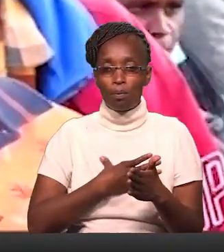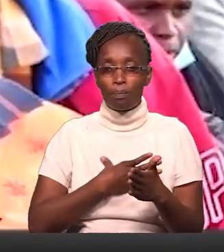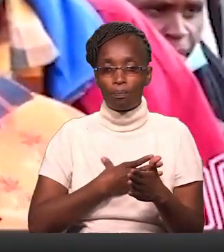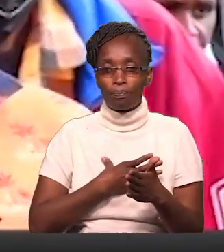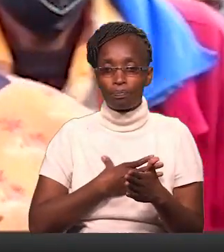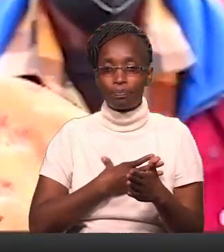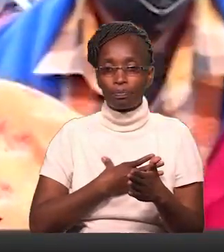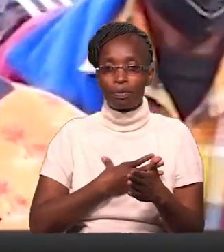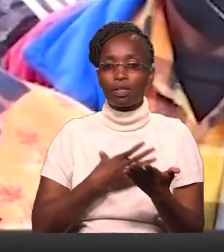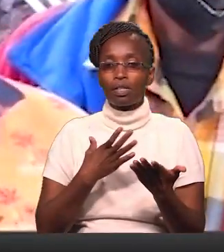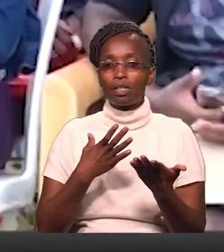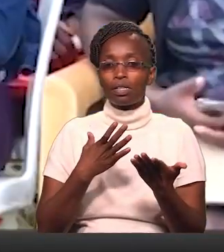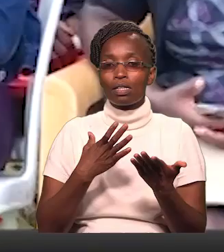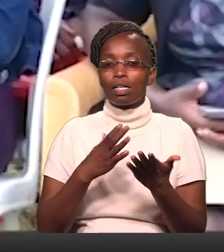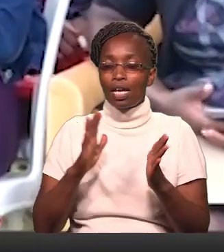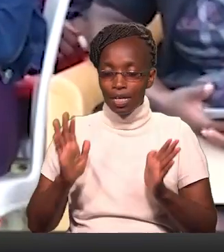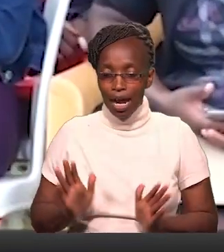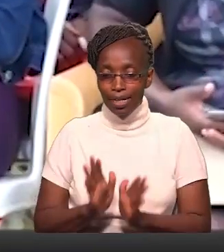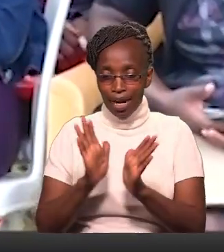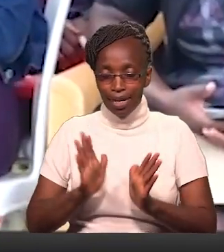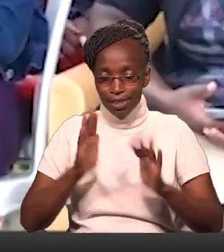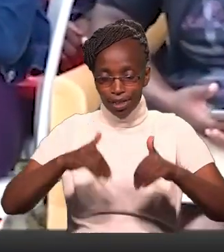rational in whatever we are going to say